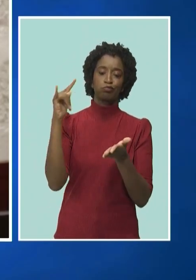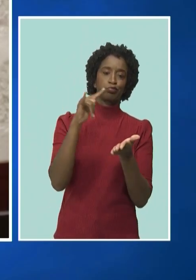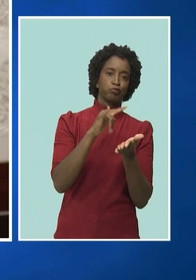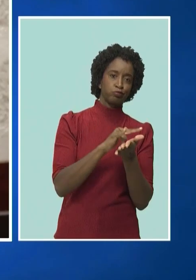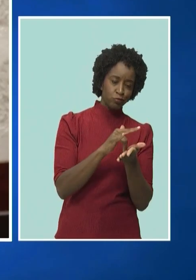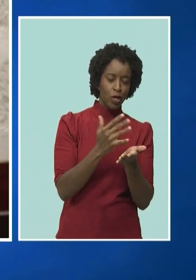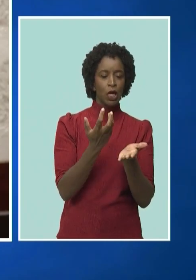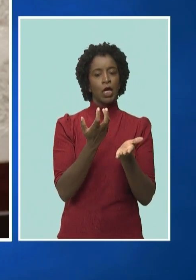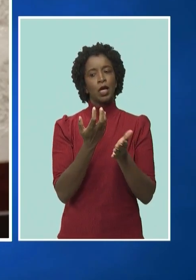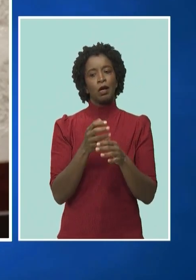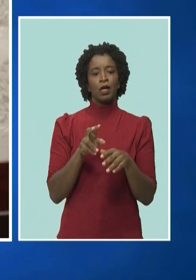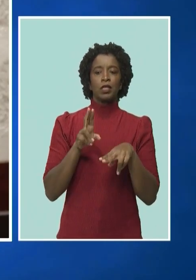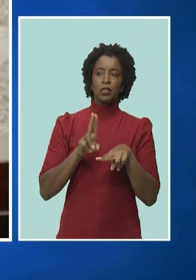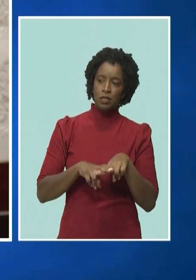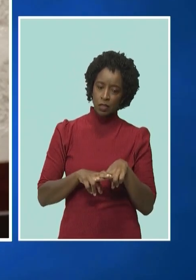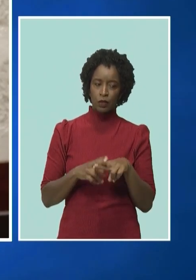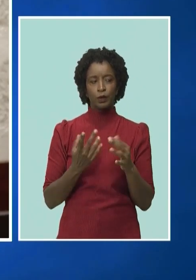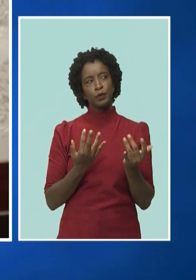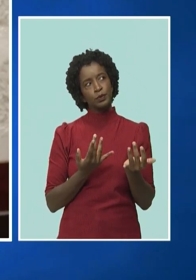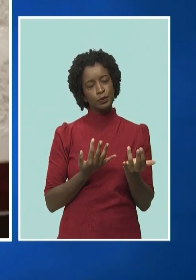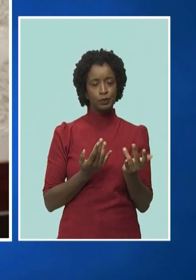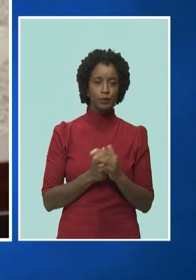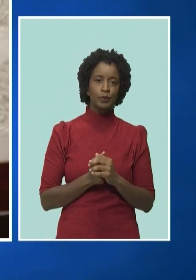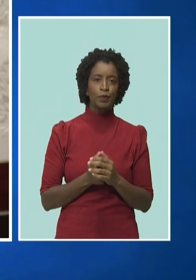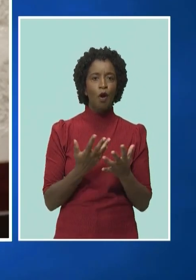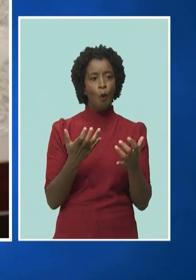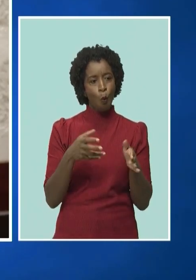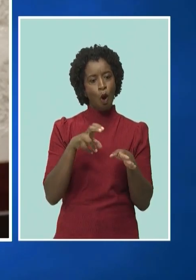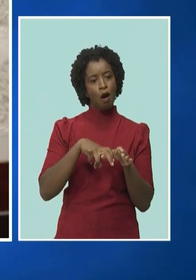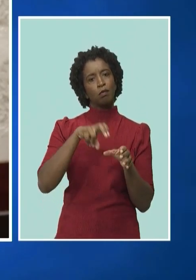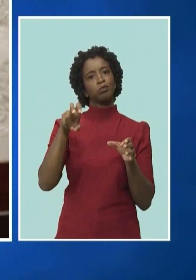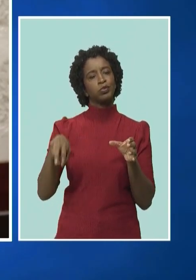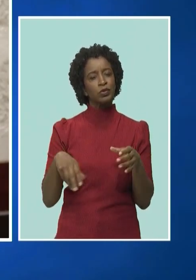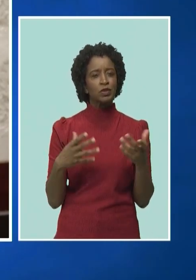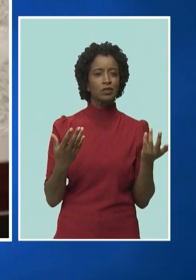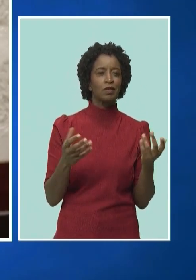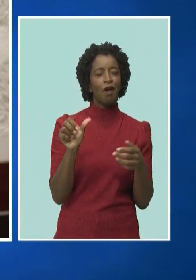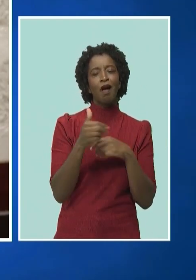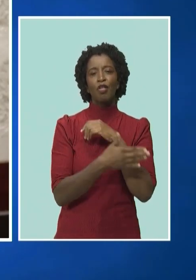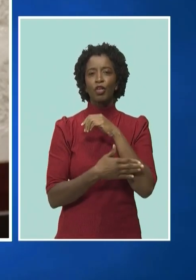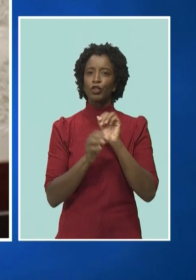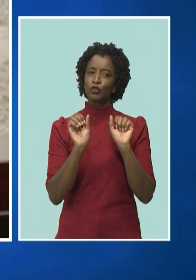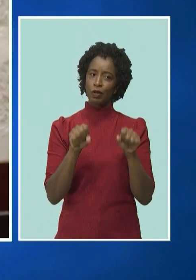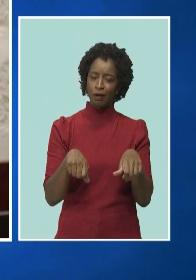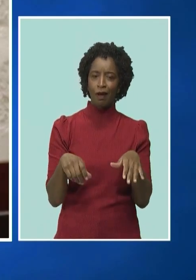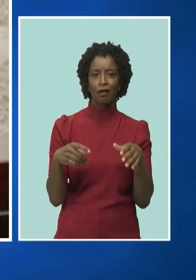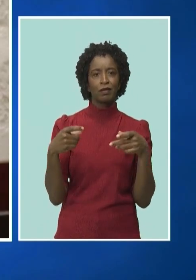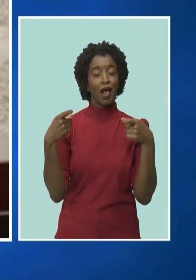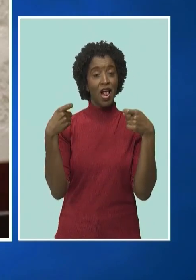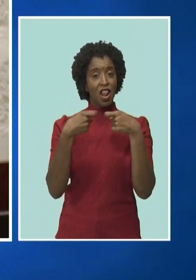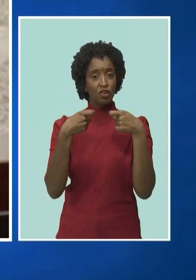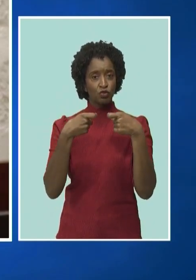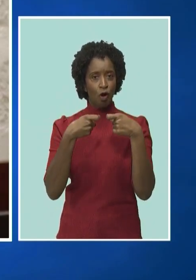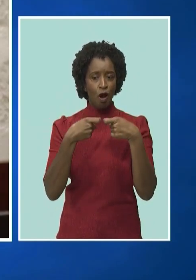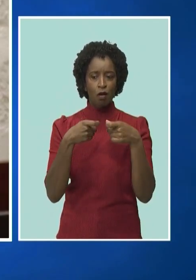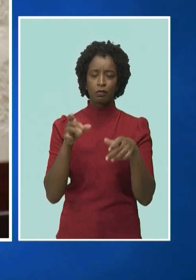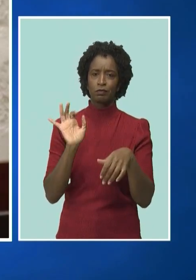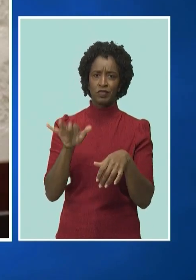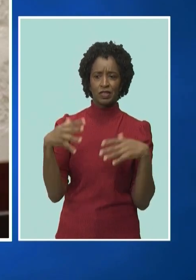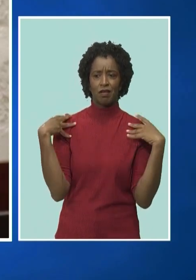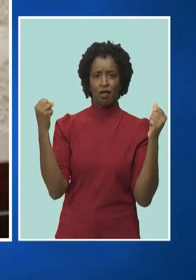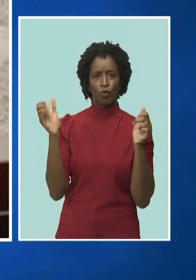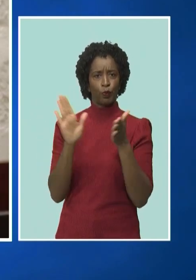quickly. Why is it that in other countries they're able to do this electronically or otherwise? And I raise this not for